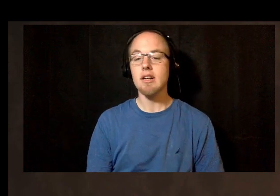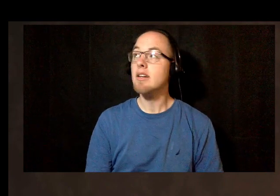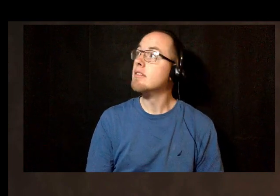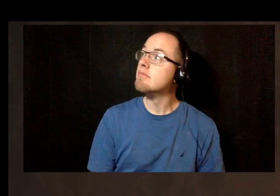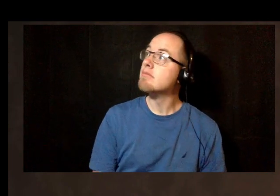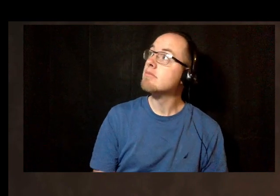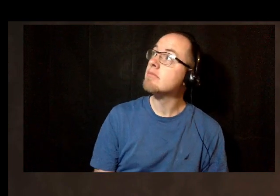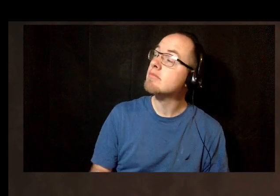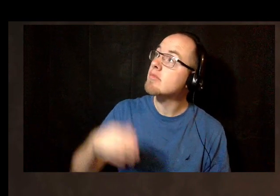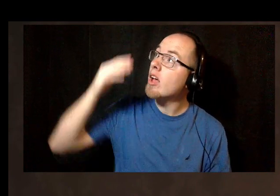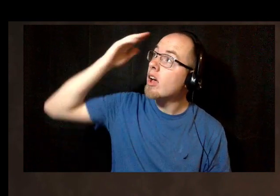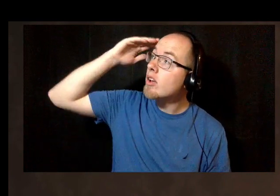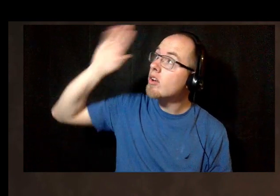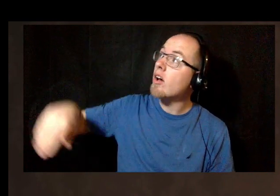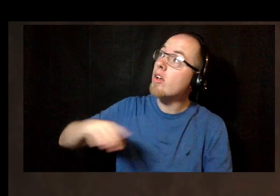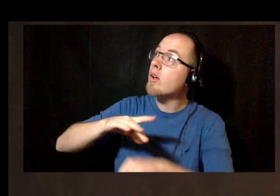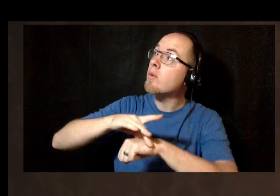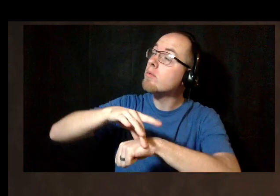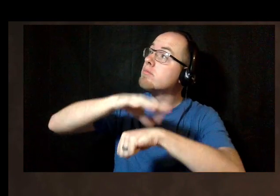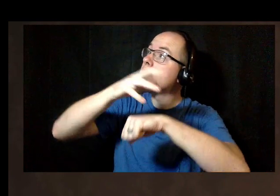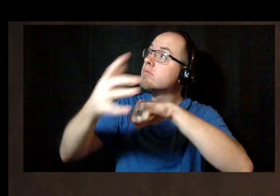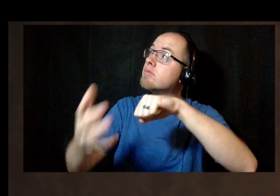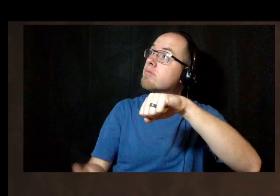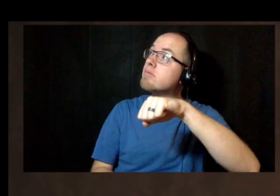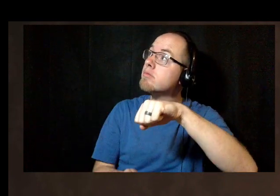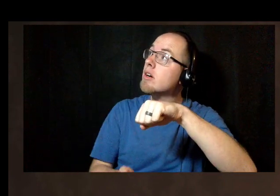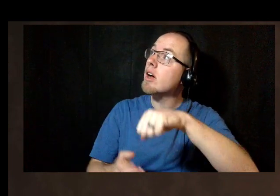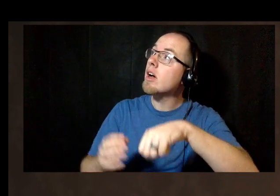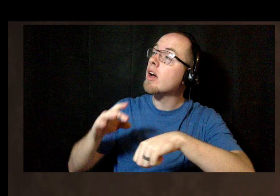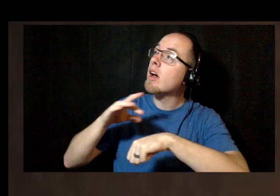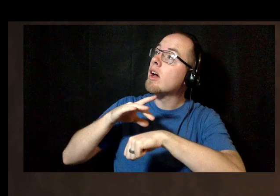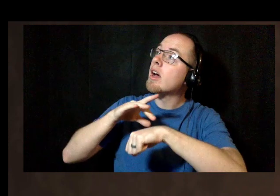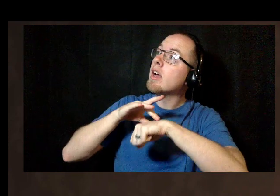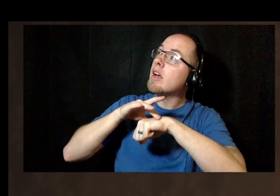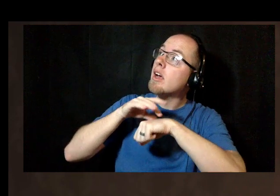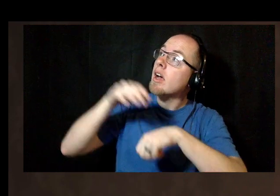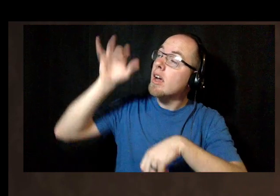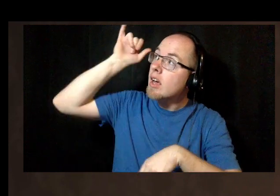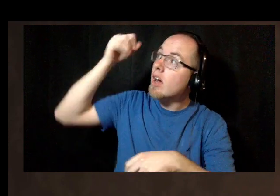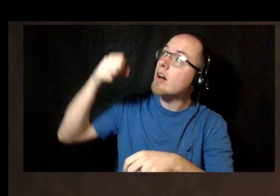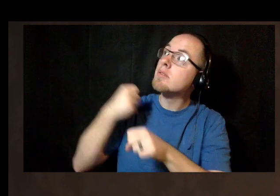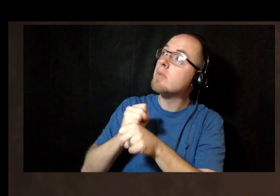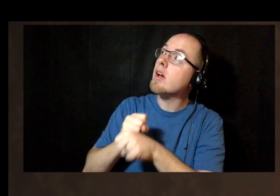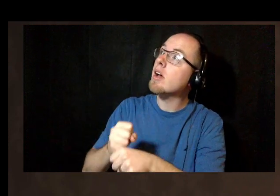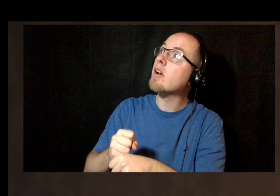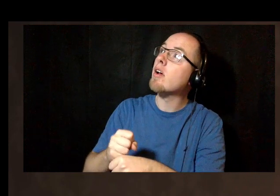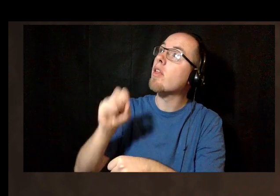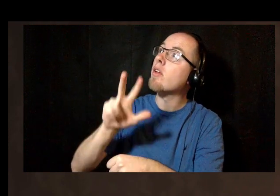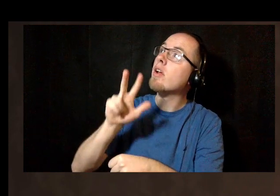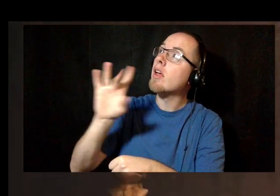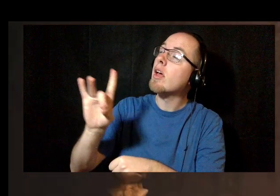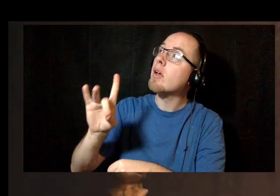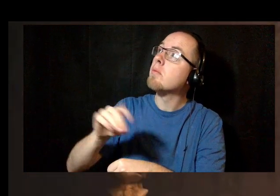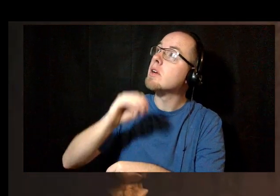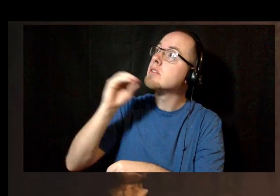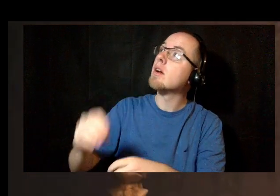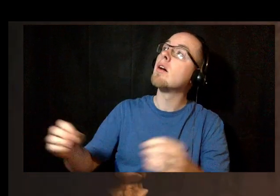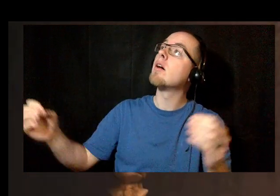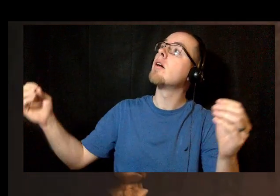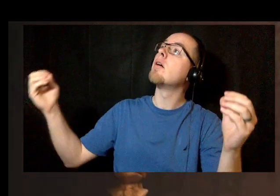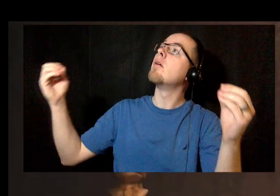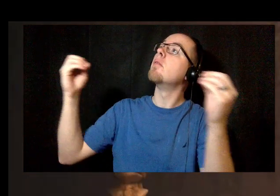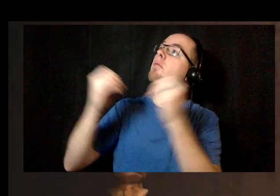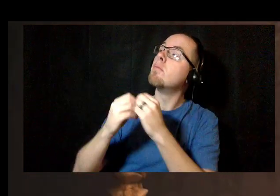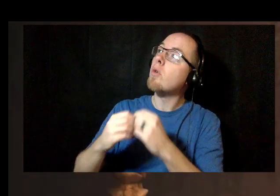Did you know that globally, cows produce 38% more greenhouse gas than every single car, truck,